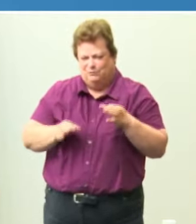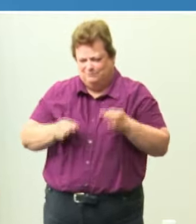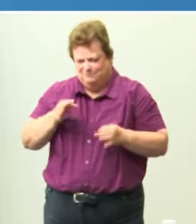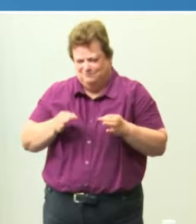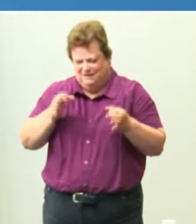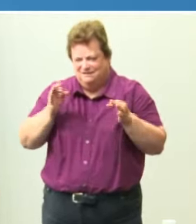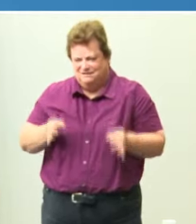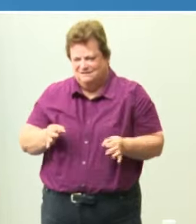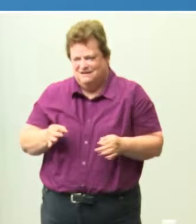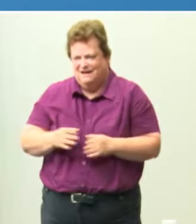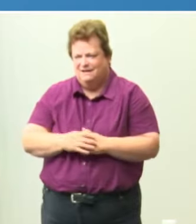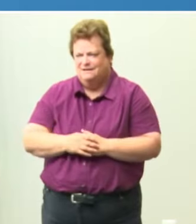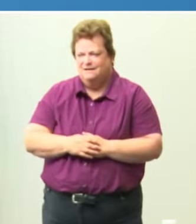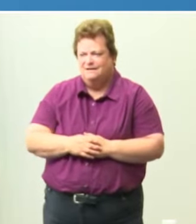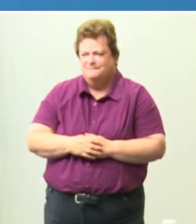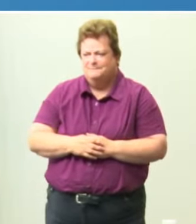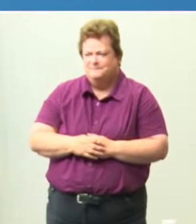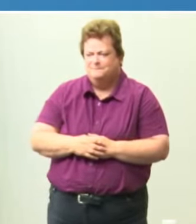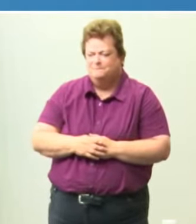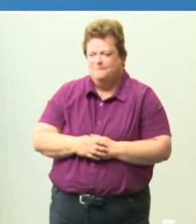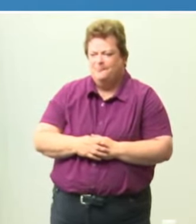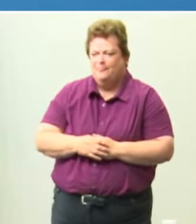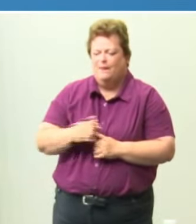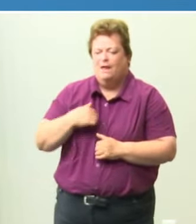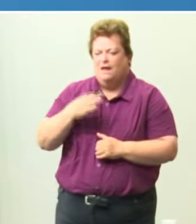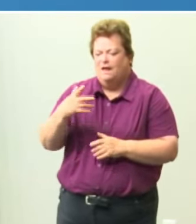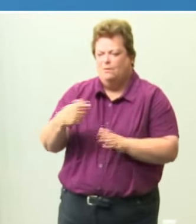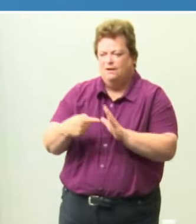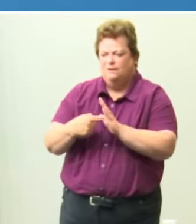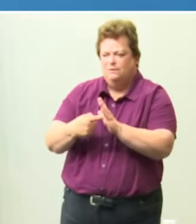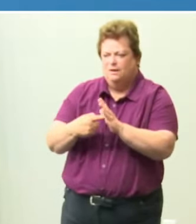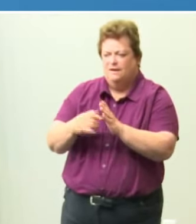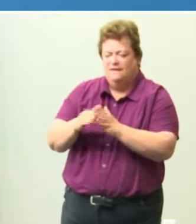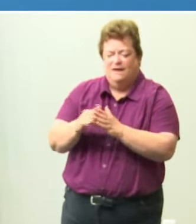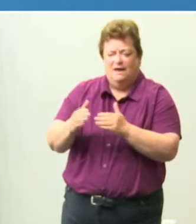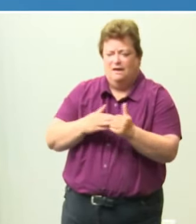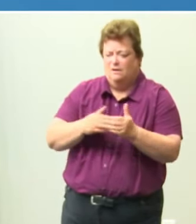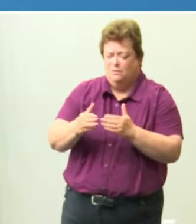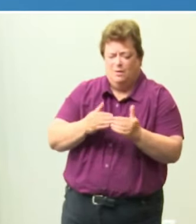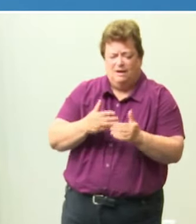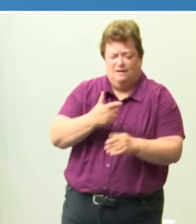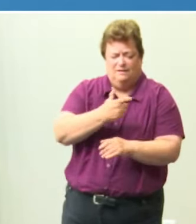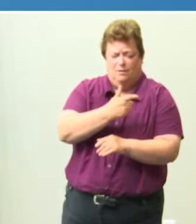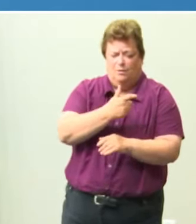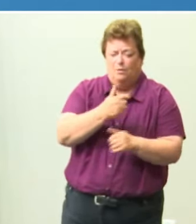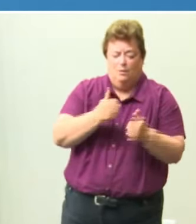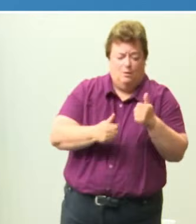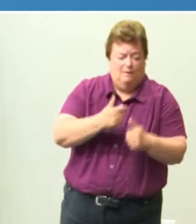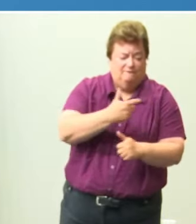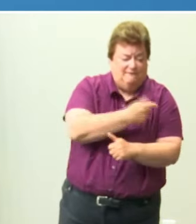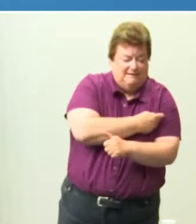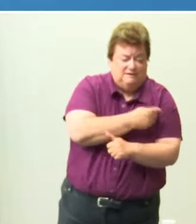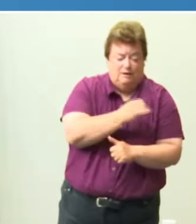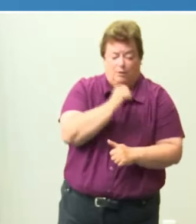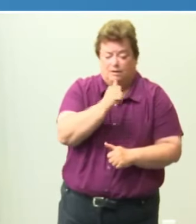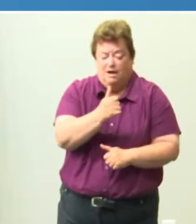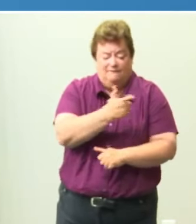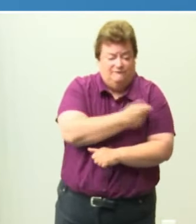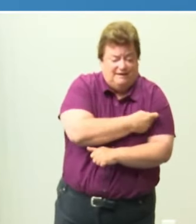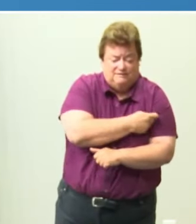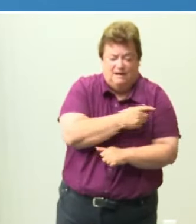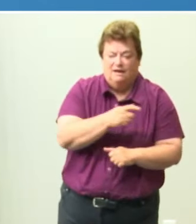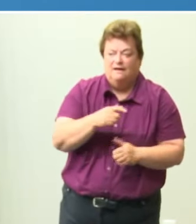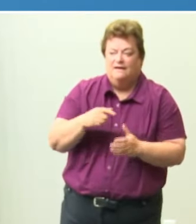the other group on the other one. I do want to point out here, regardless of vaccination status, this is an